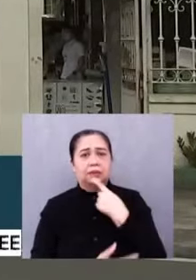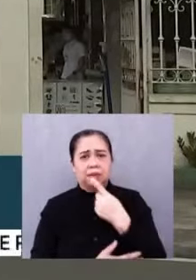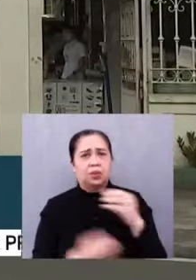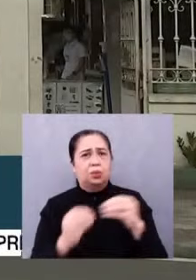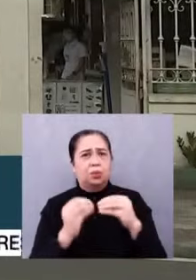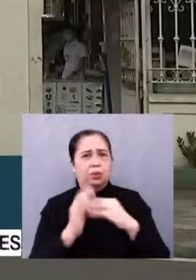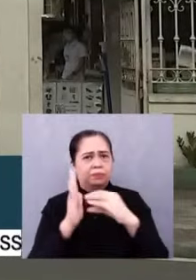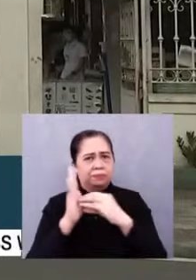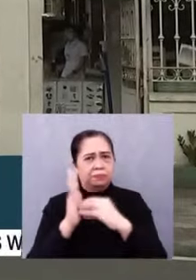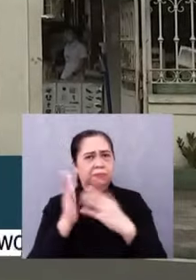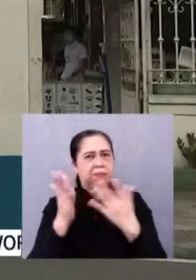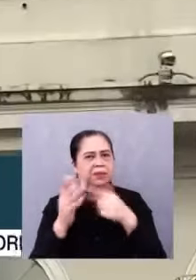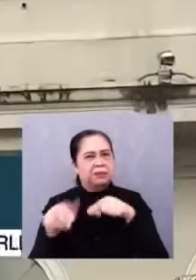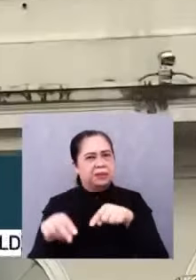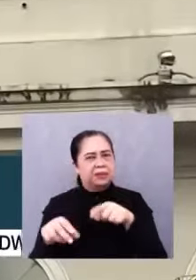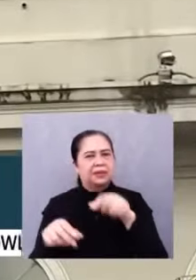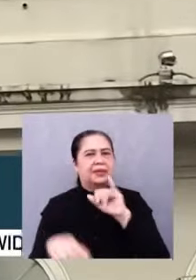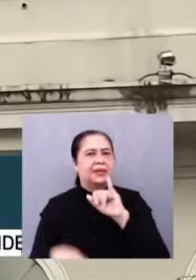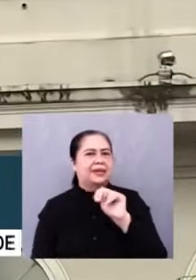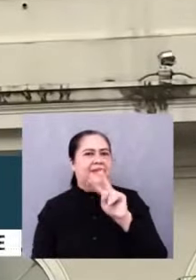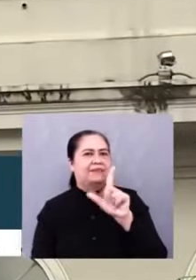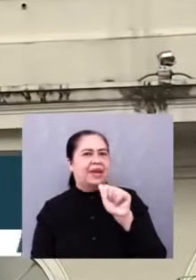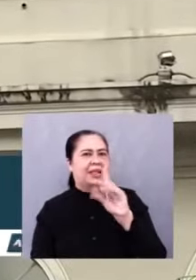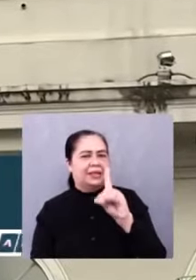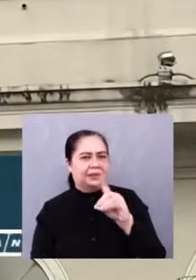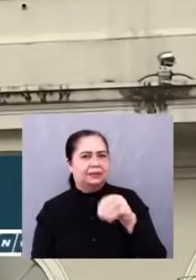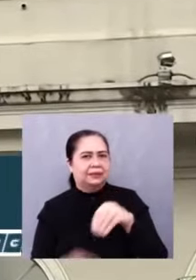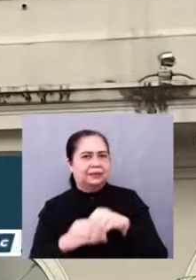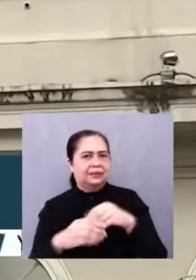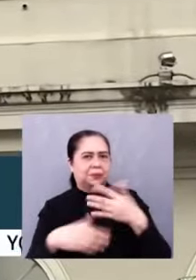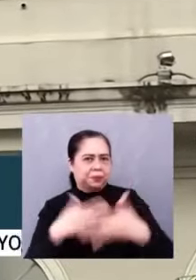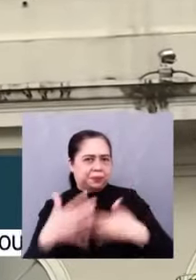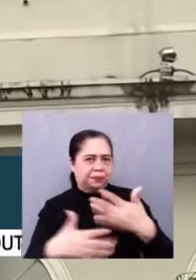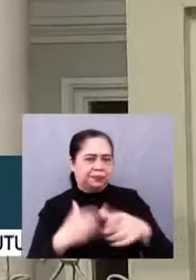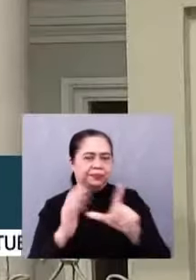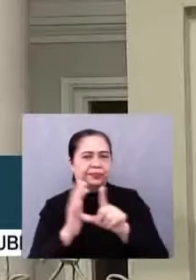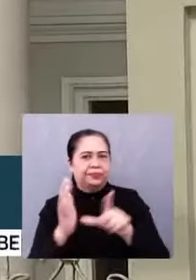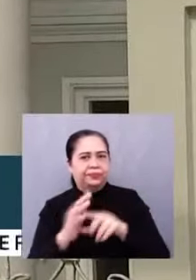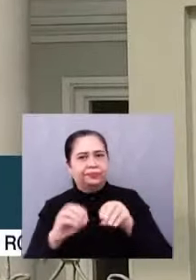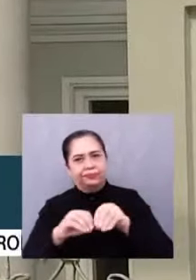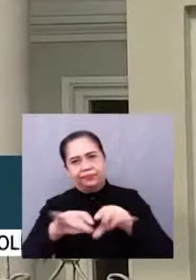be deemed invalid within the course of the law's implementation.